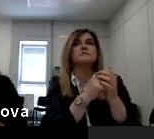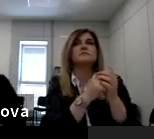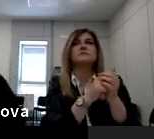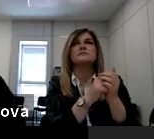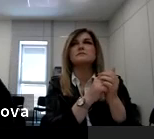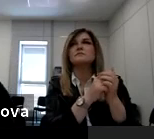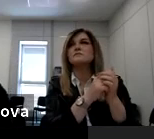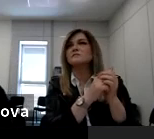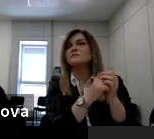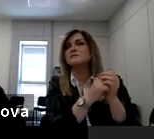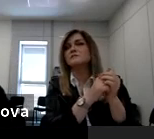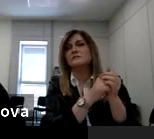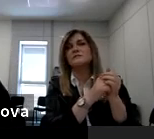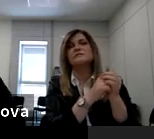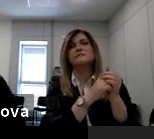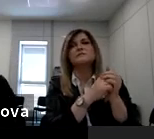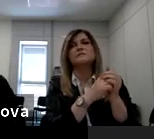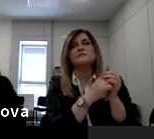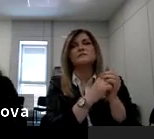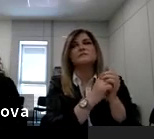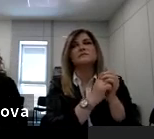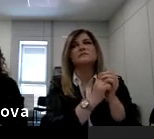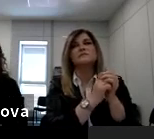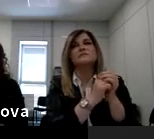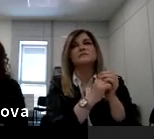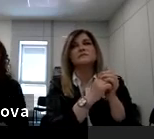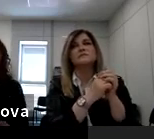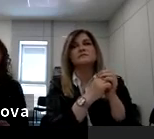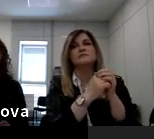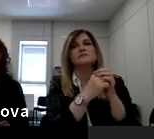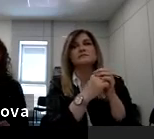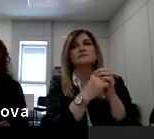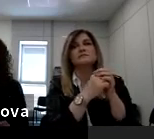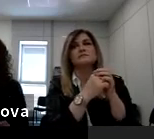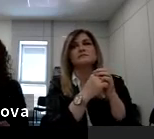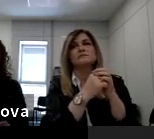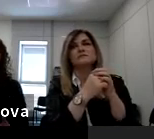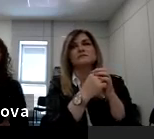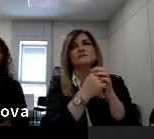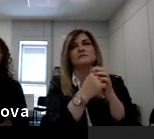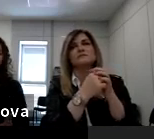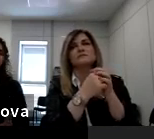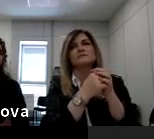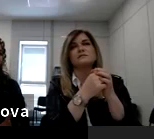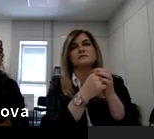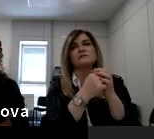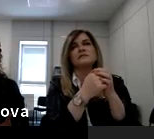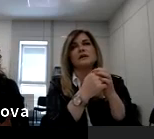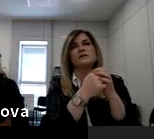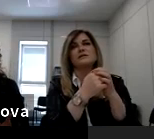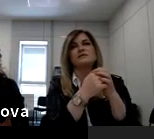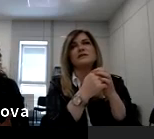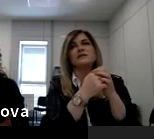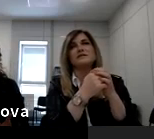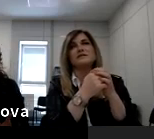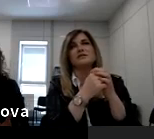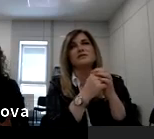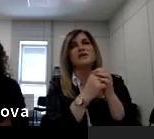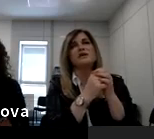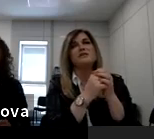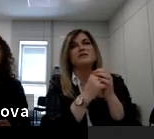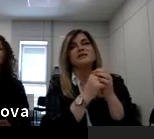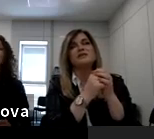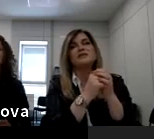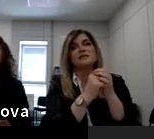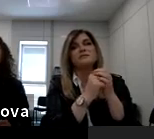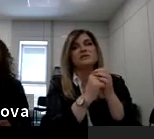the photos, all the pictures there depends on the settings of your device.